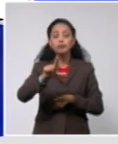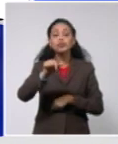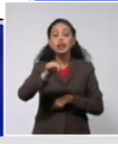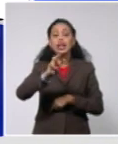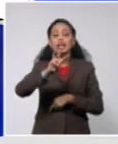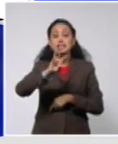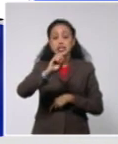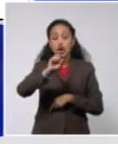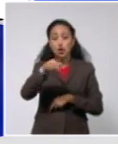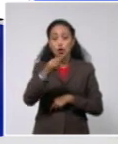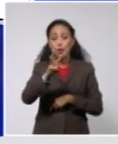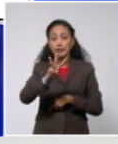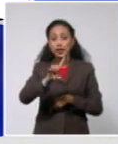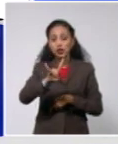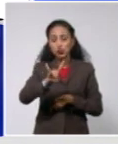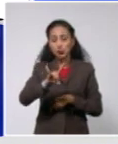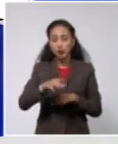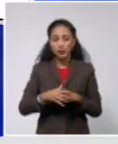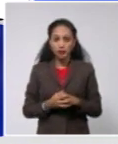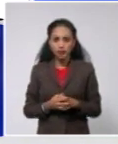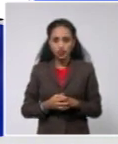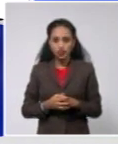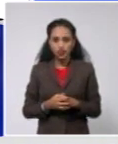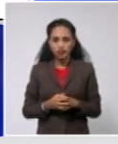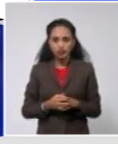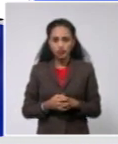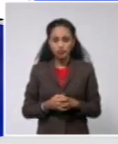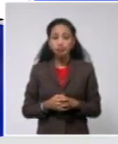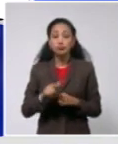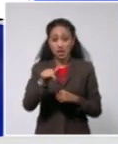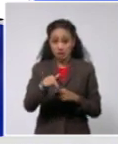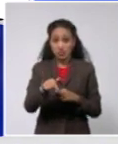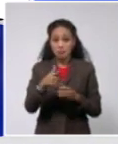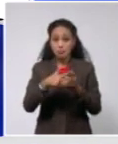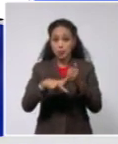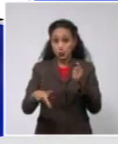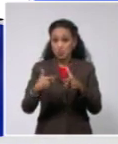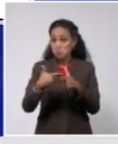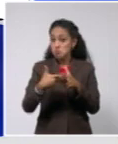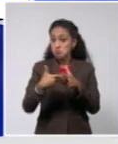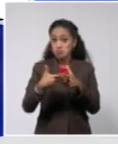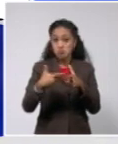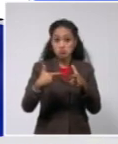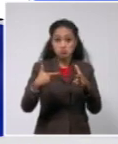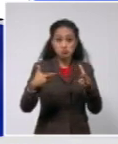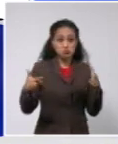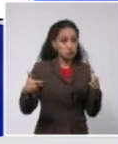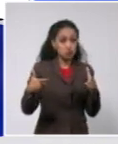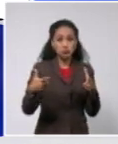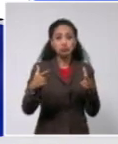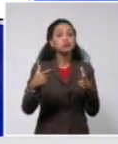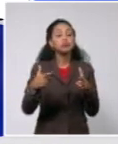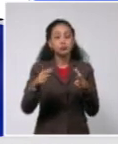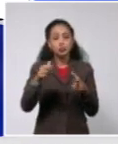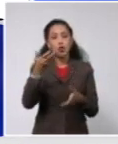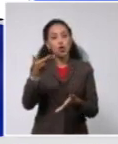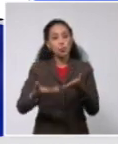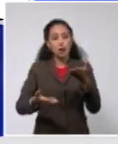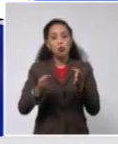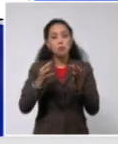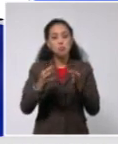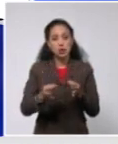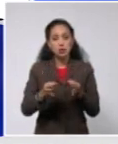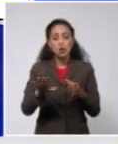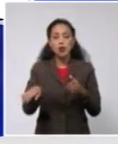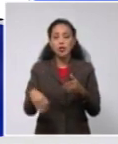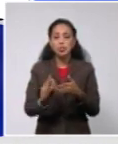Granma, Santiago de Cuba, Guantánamo, and the Isle of Youth Special Municipality have reported